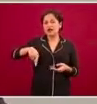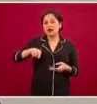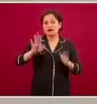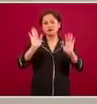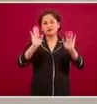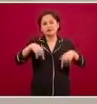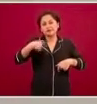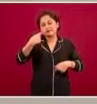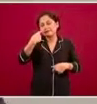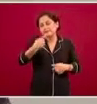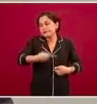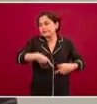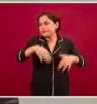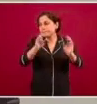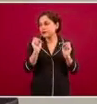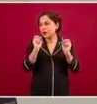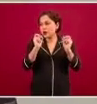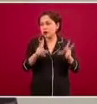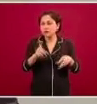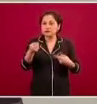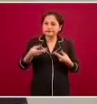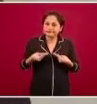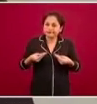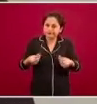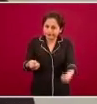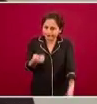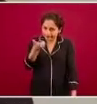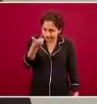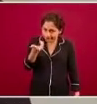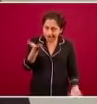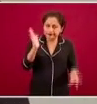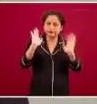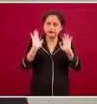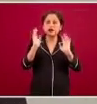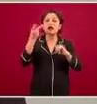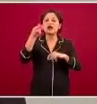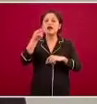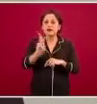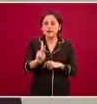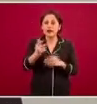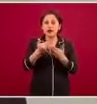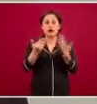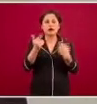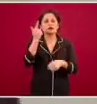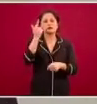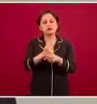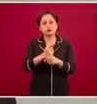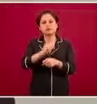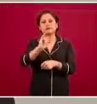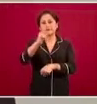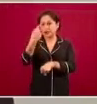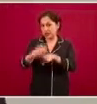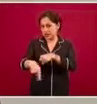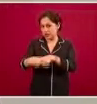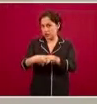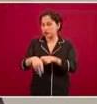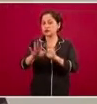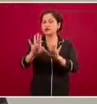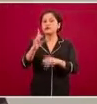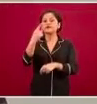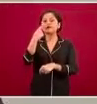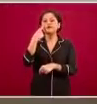a hazard, we wouldn't have said anything. We would have just said, you're wasting your money. But they are a